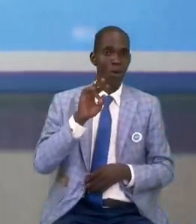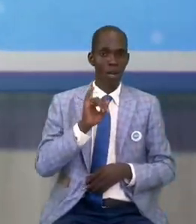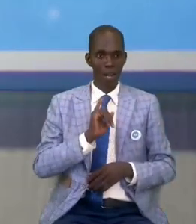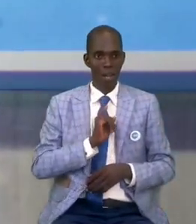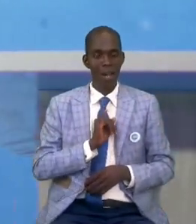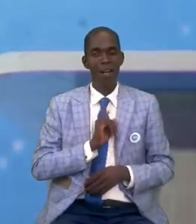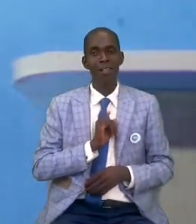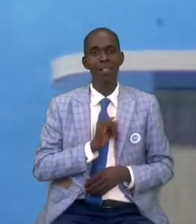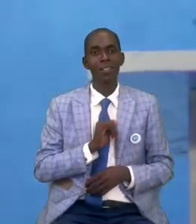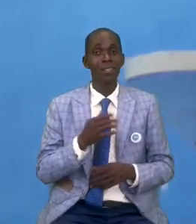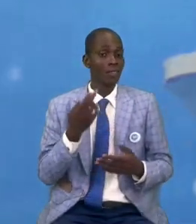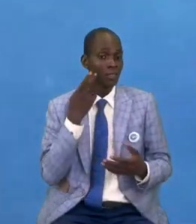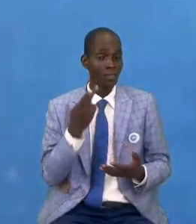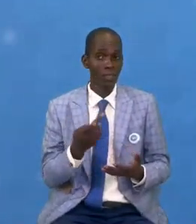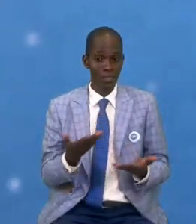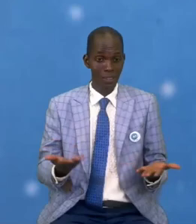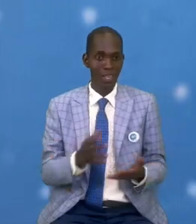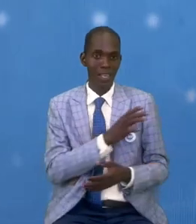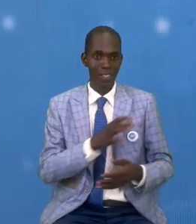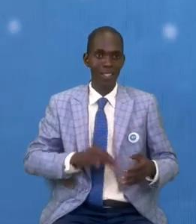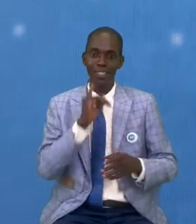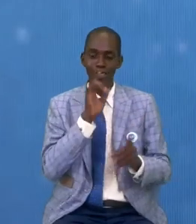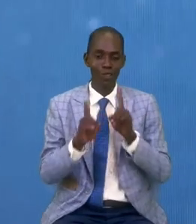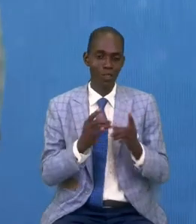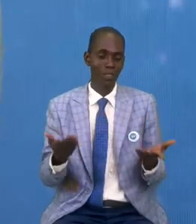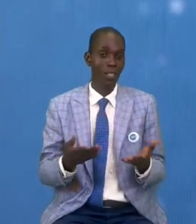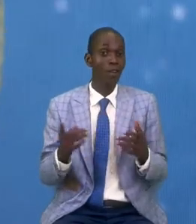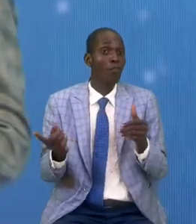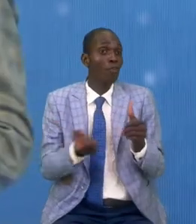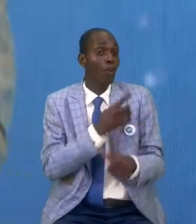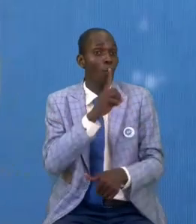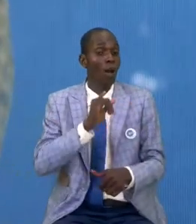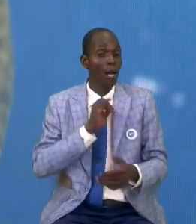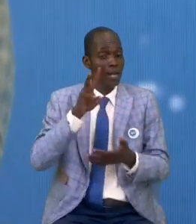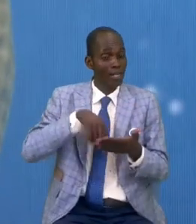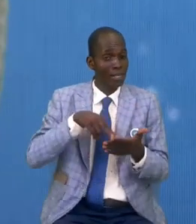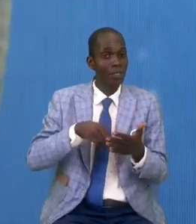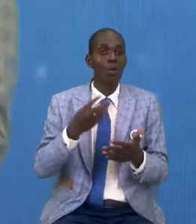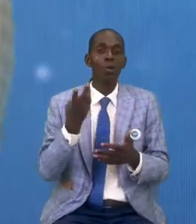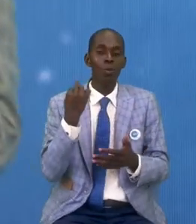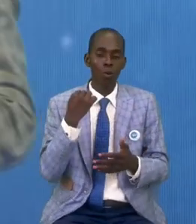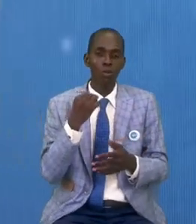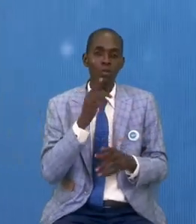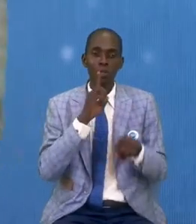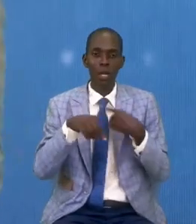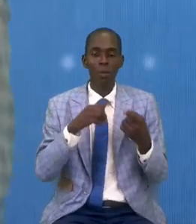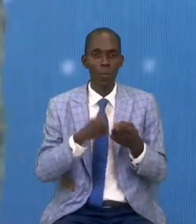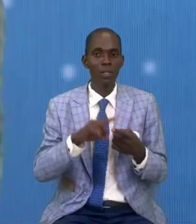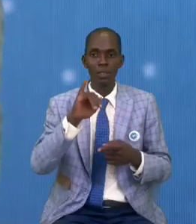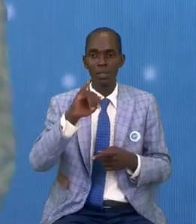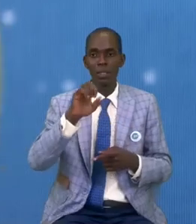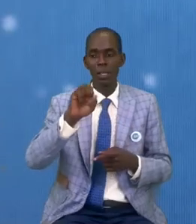to you in Isaiah, that's what Isaiah talking, says, I and the children whom God has given